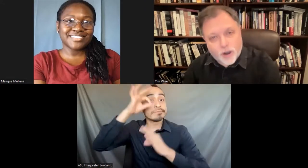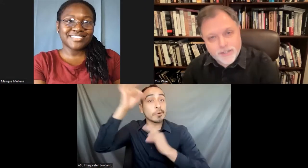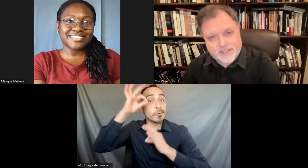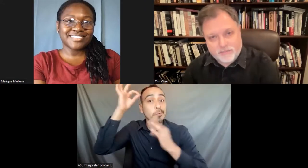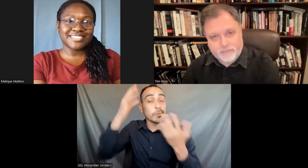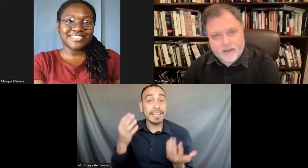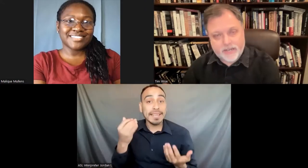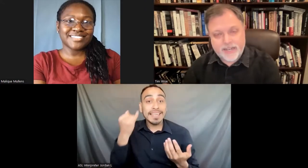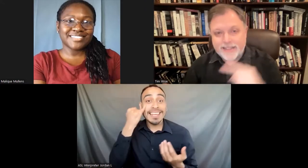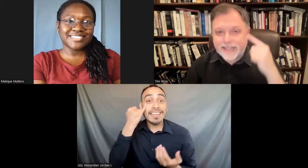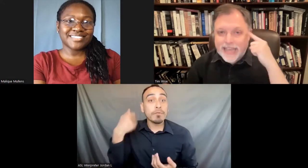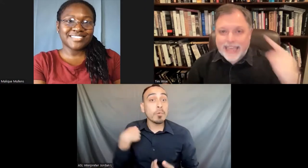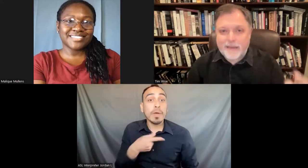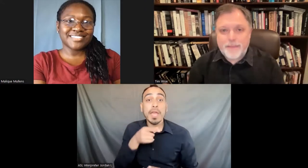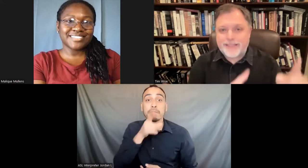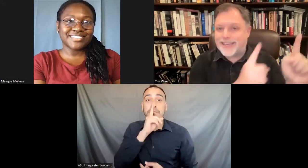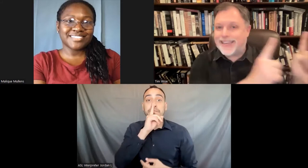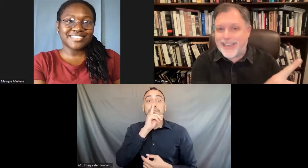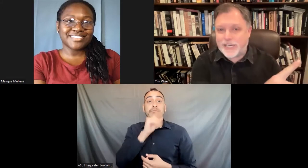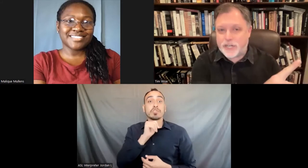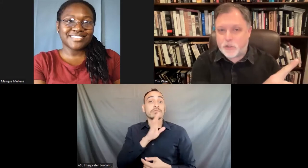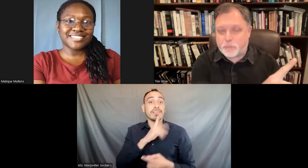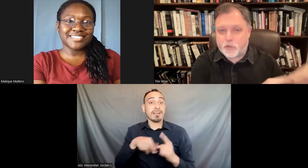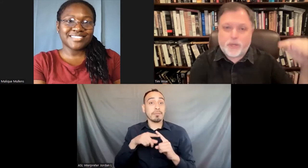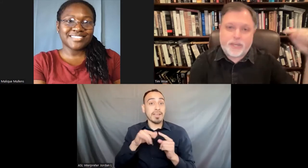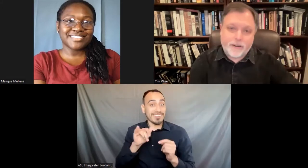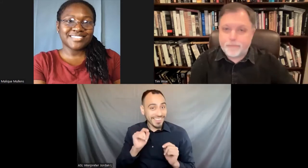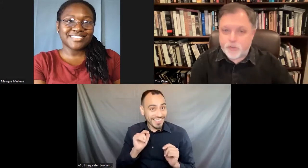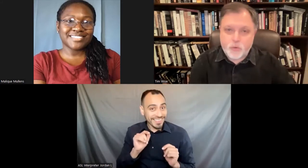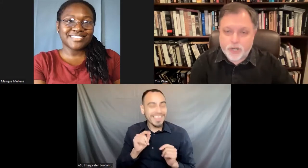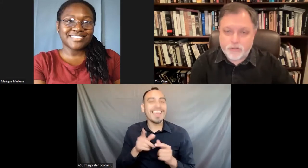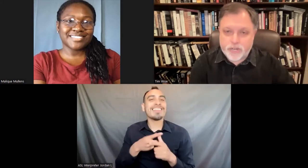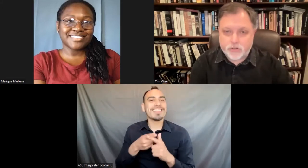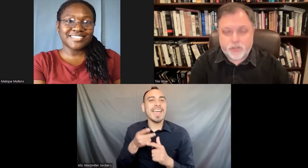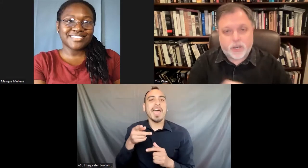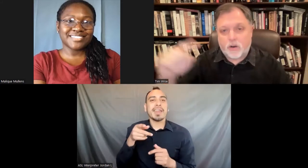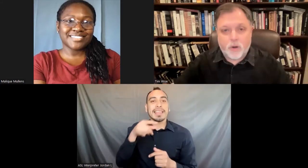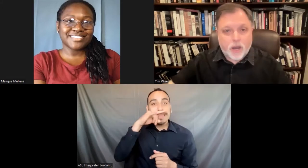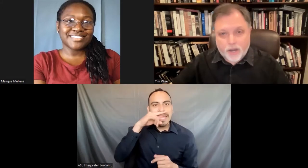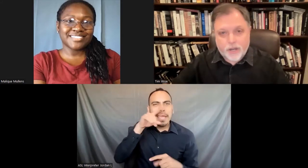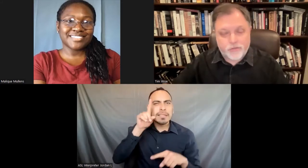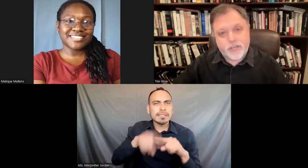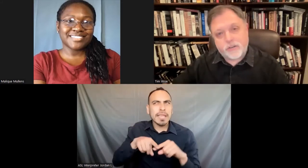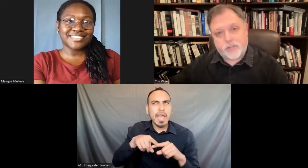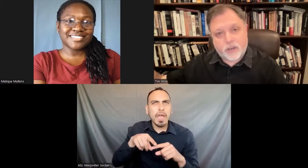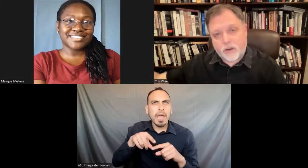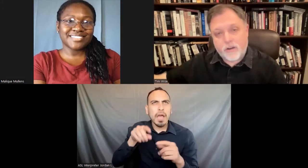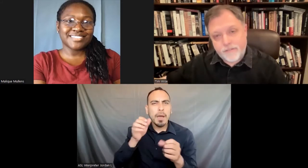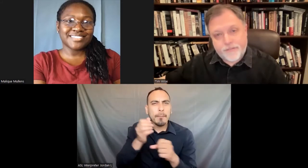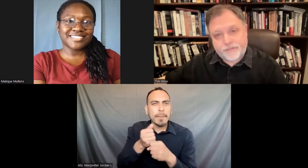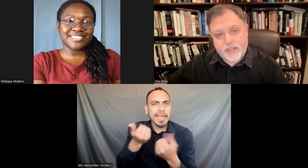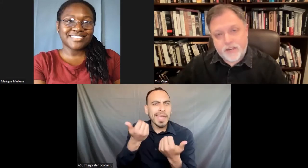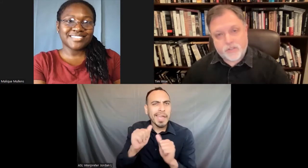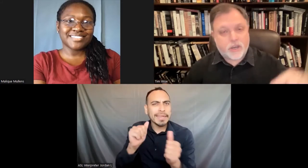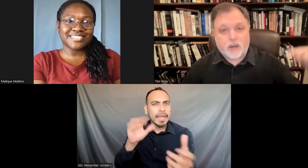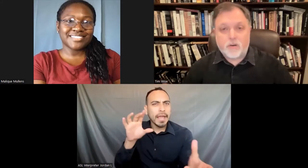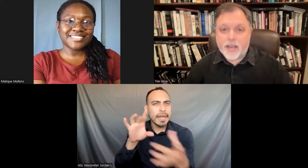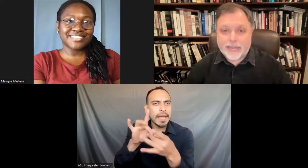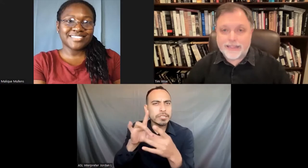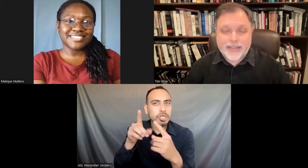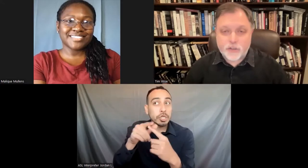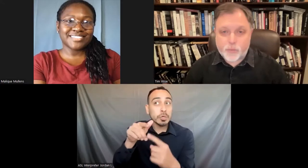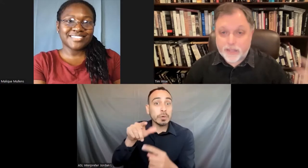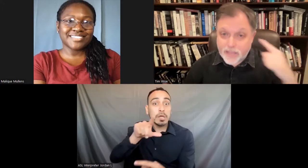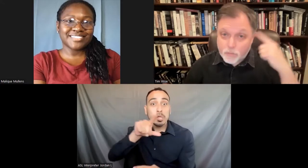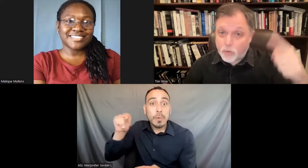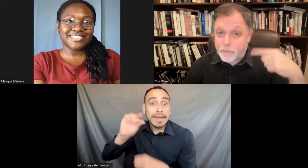don't talk to them about it, then they can't make the connections between 200 years ago, 100 years ago, 50 years ago,